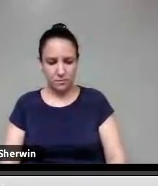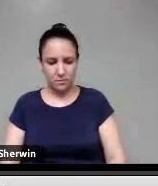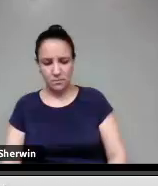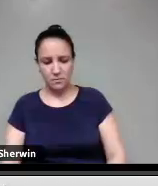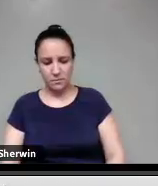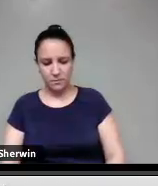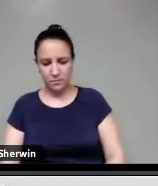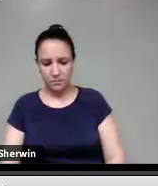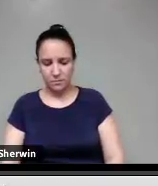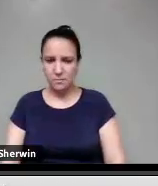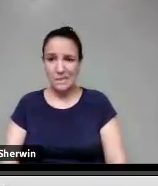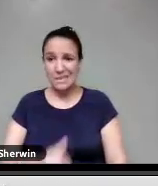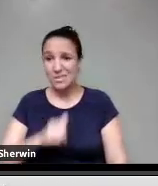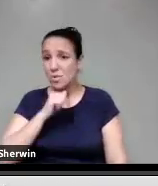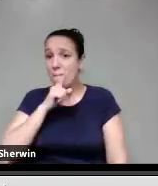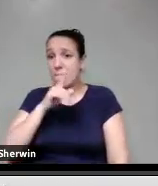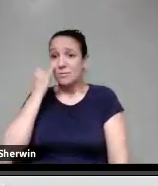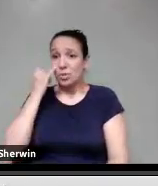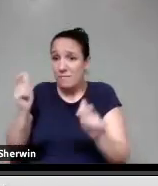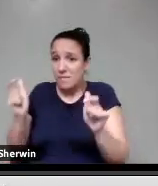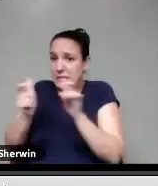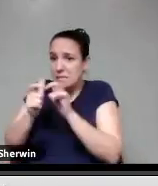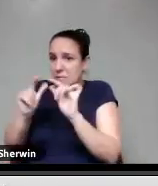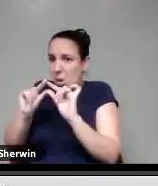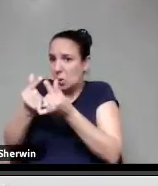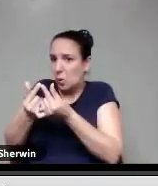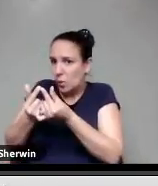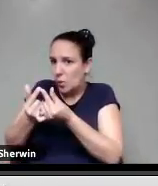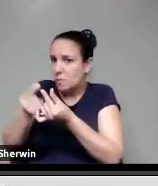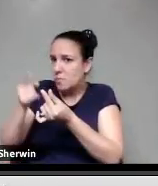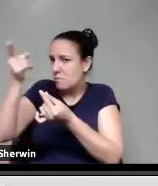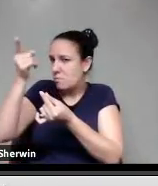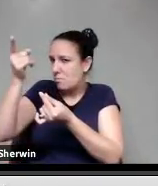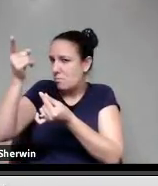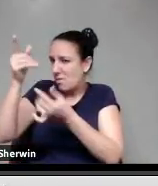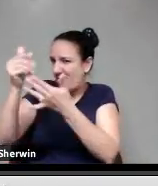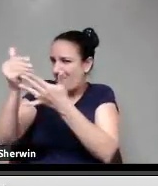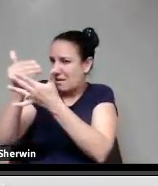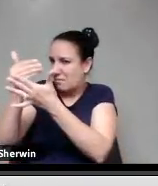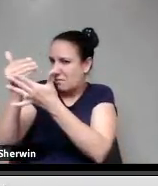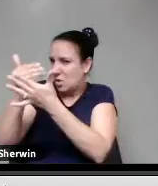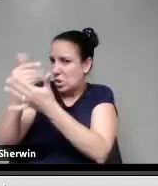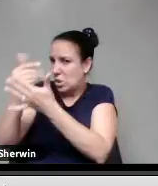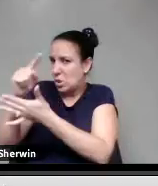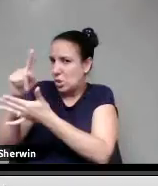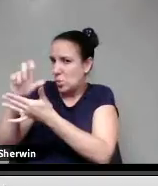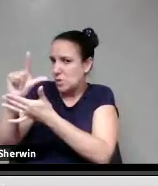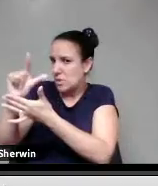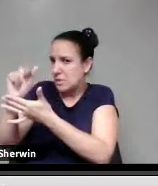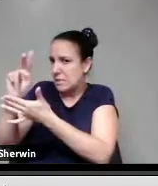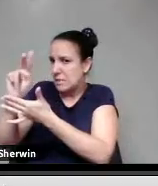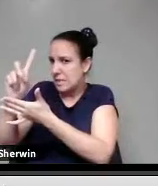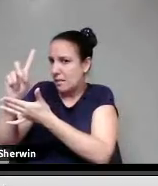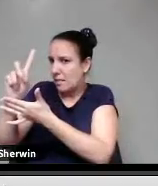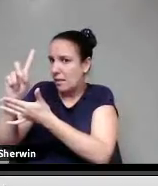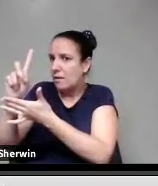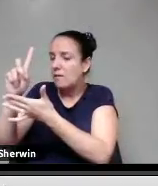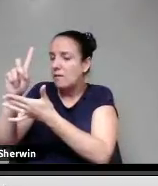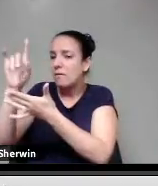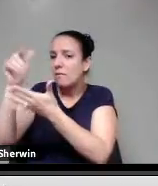to the community, but focus groups can be very helpful. We see those on, usually it's a comedy show. If you watch